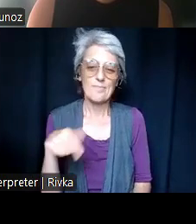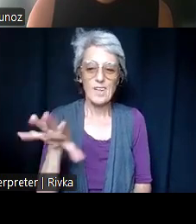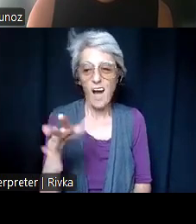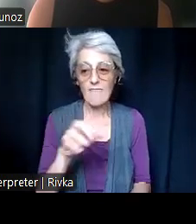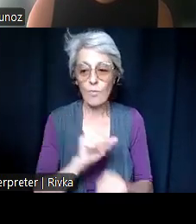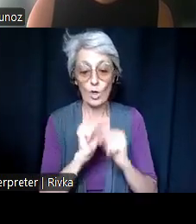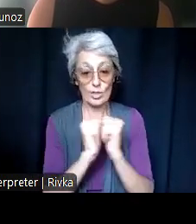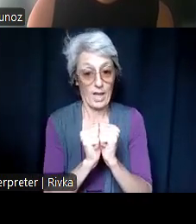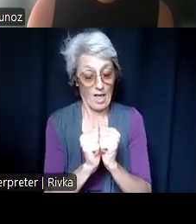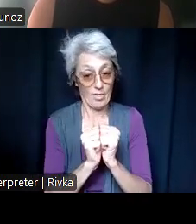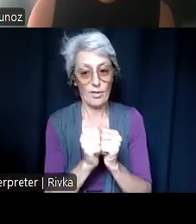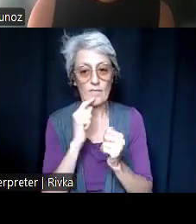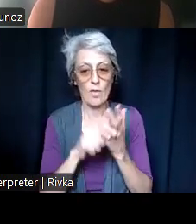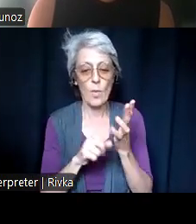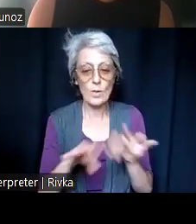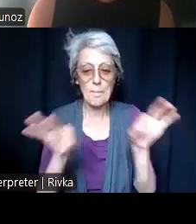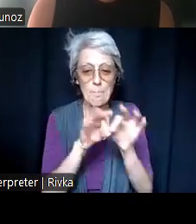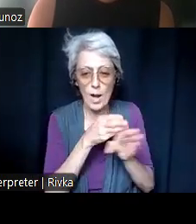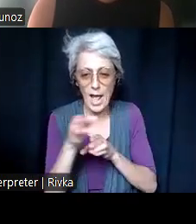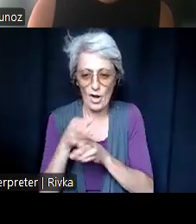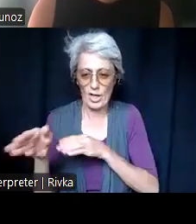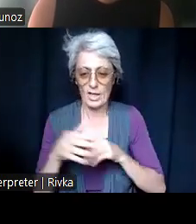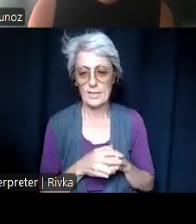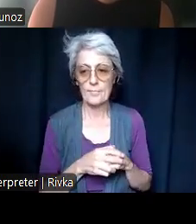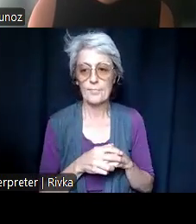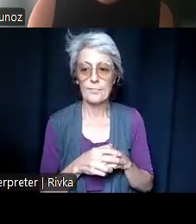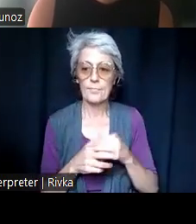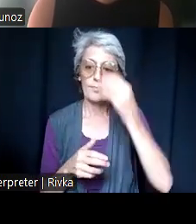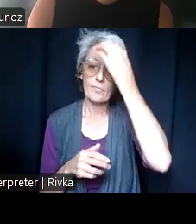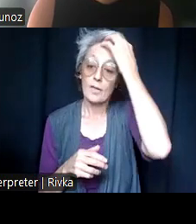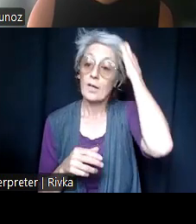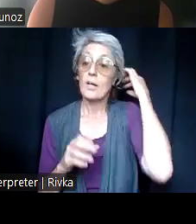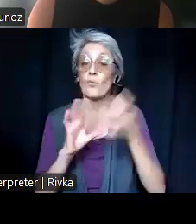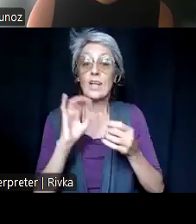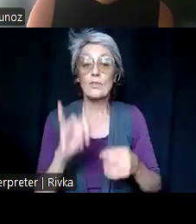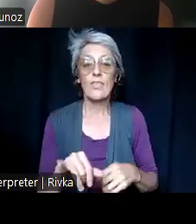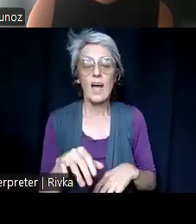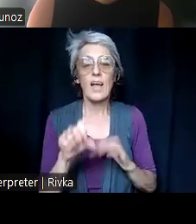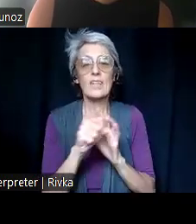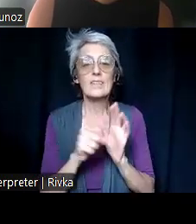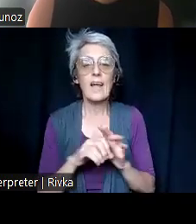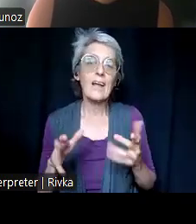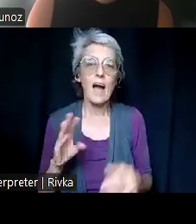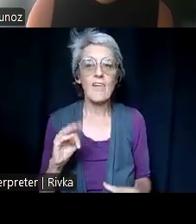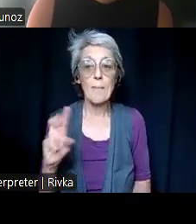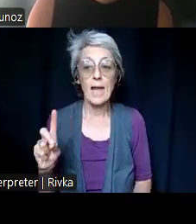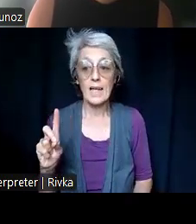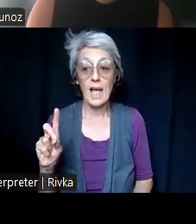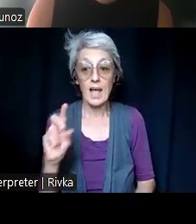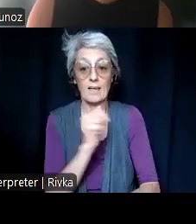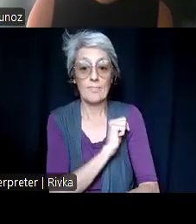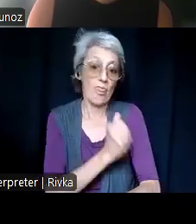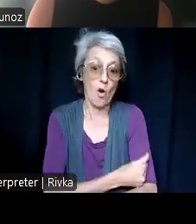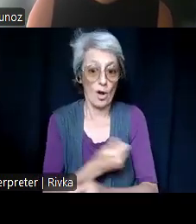key areas. Can you talk a bit, as the state kind of Medicaid authority, how you